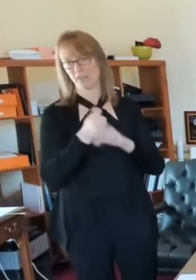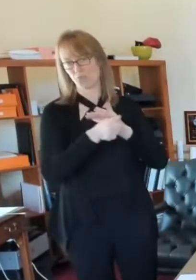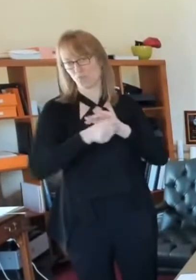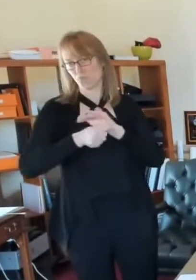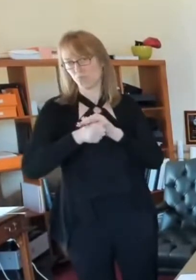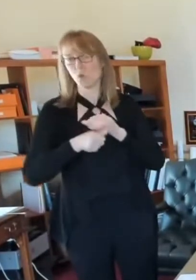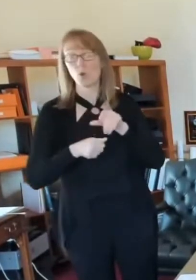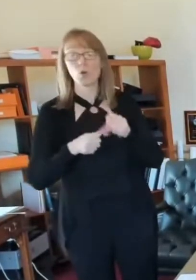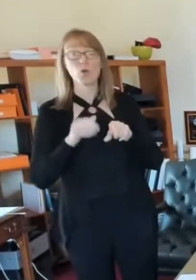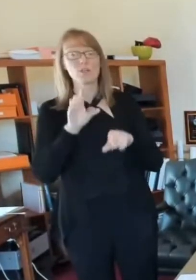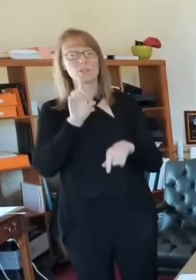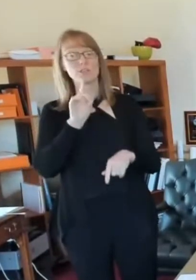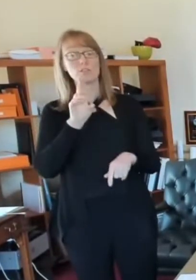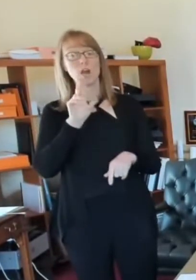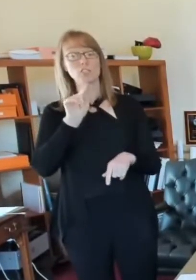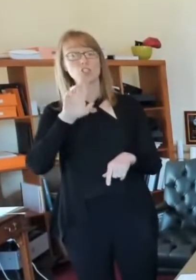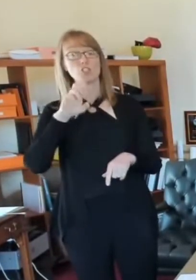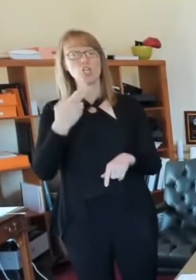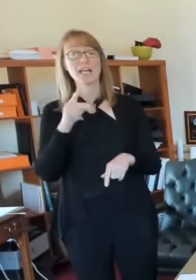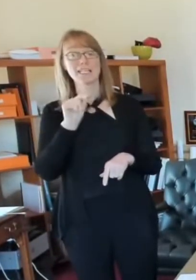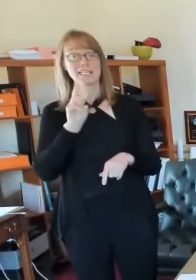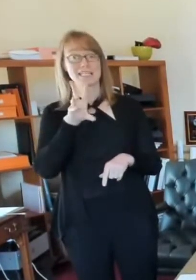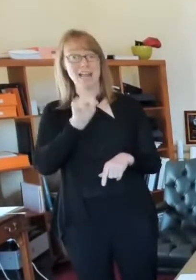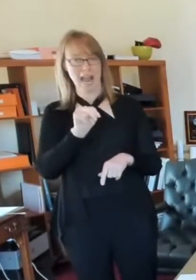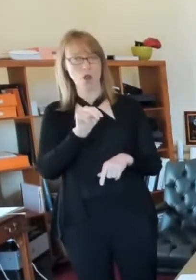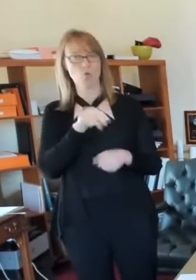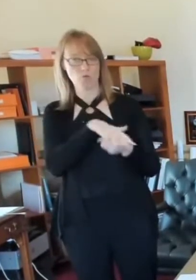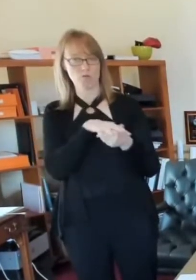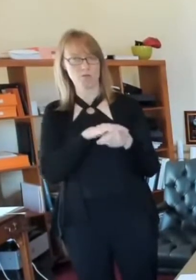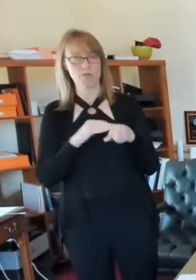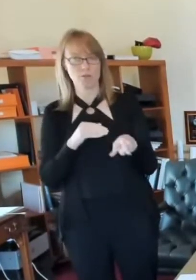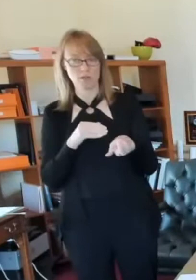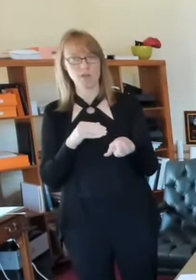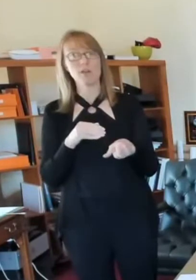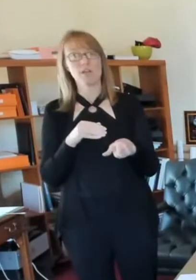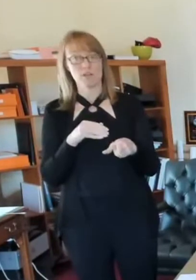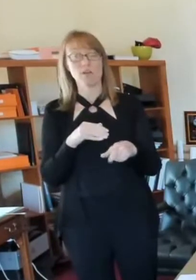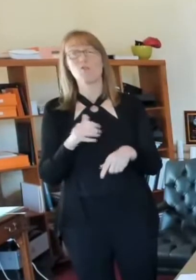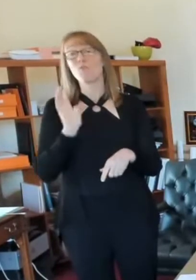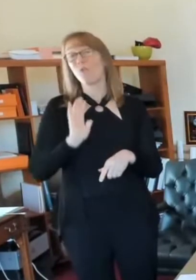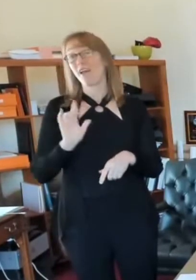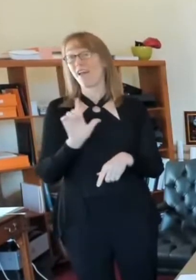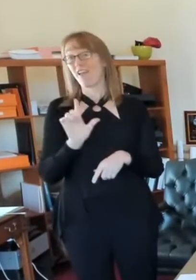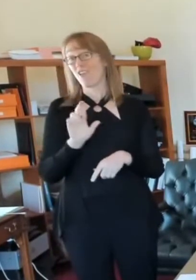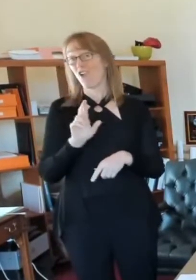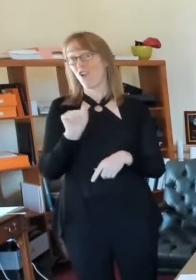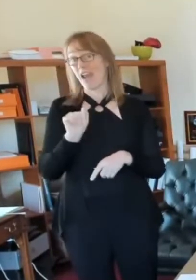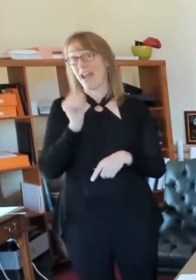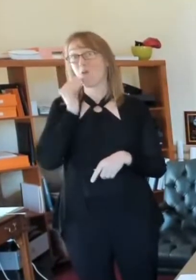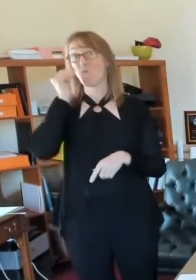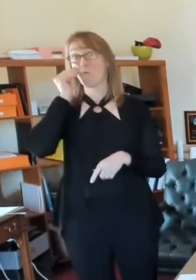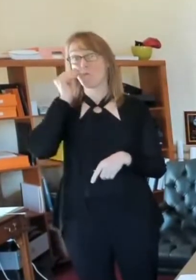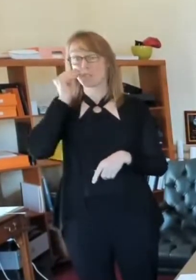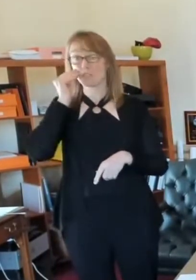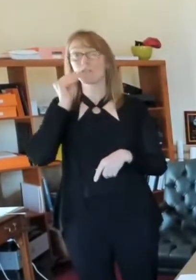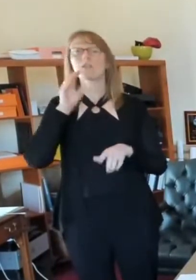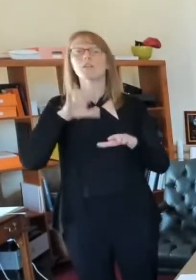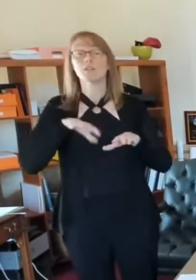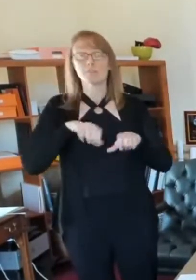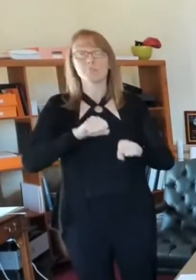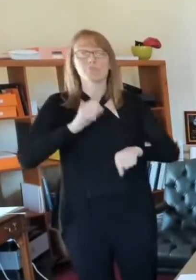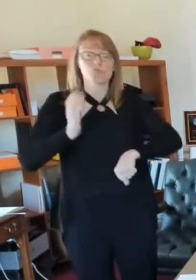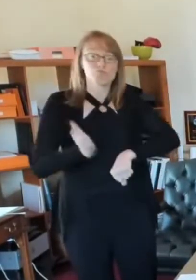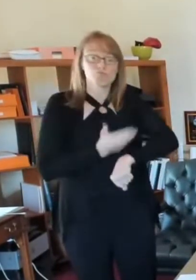area, and they are taking formerly LRA-owned homes, renovating them, and then